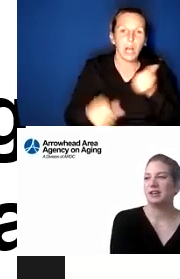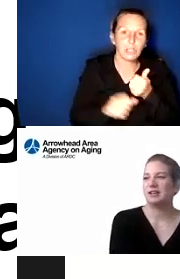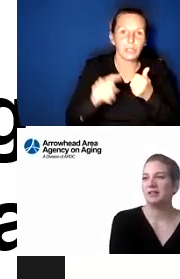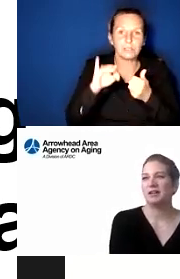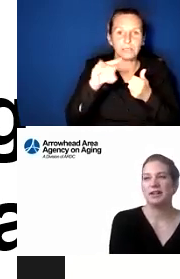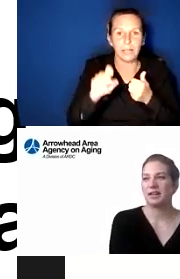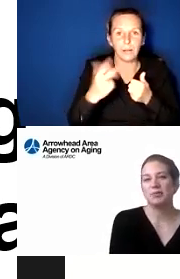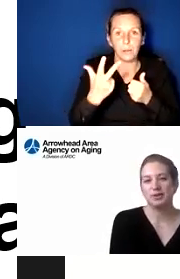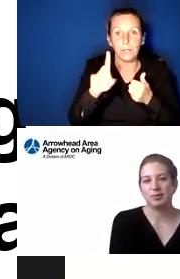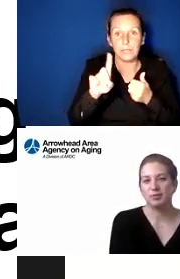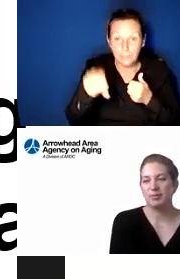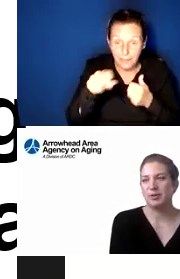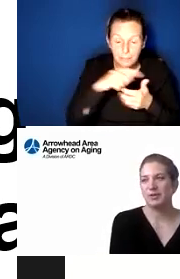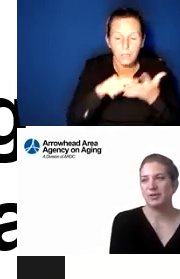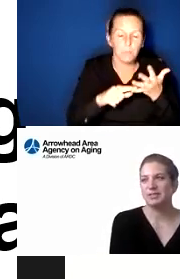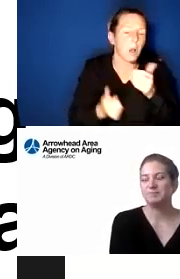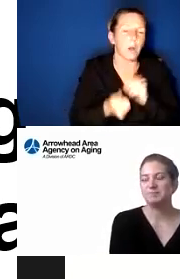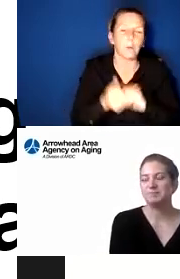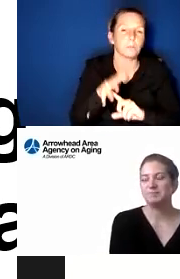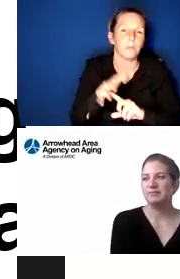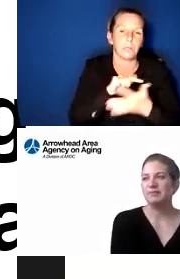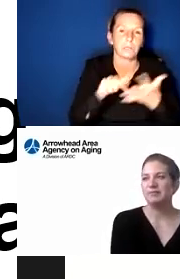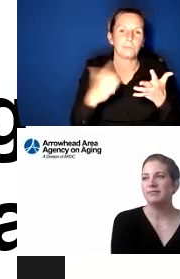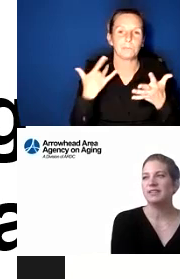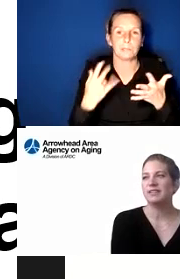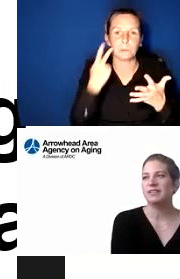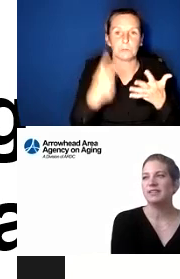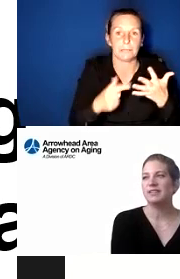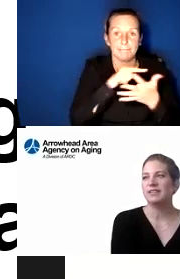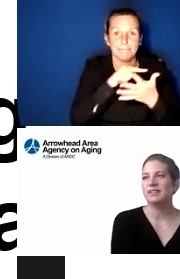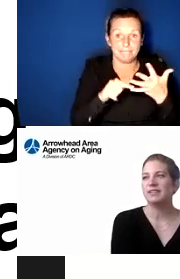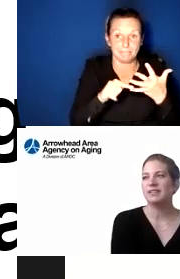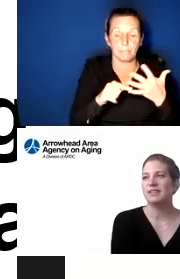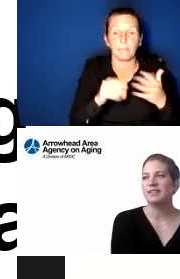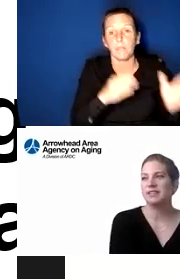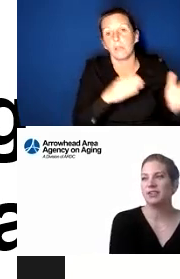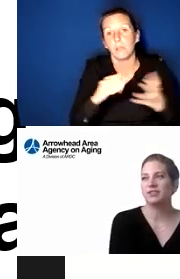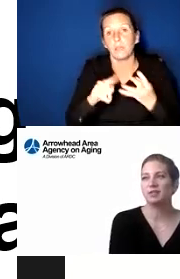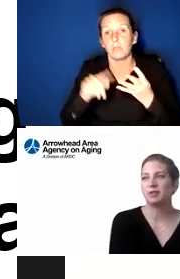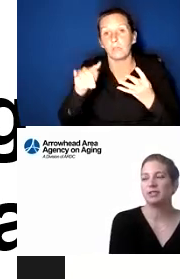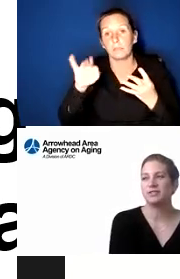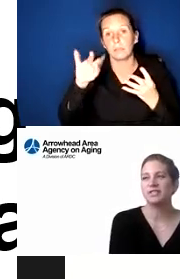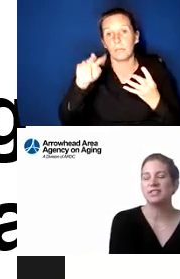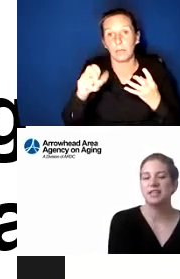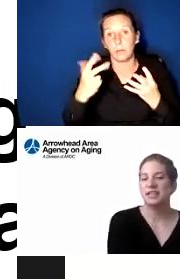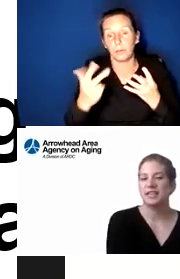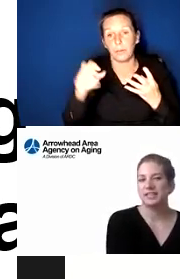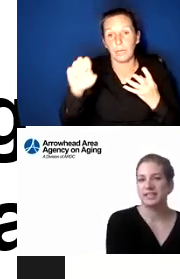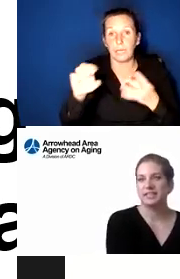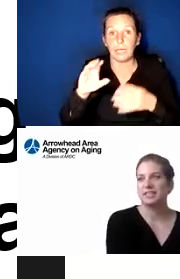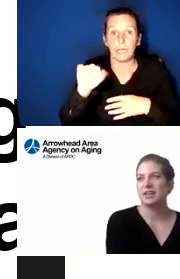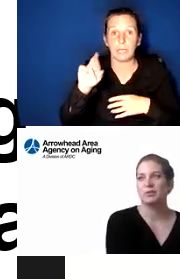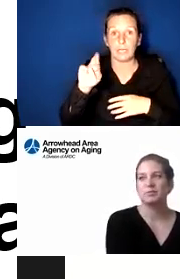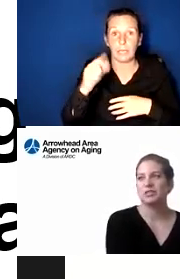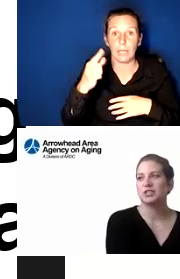these are, again, one of our most popular ones. And then Title 3E, caregiver support services. That